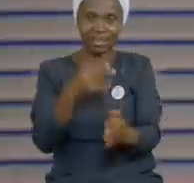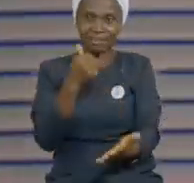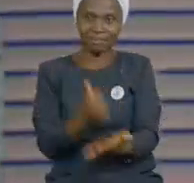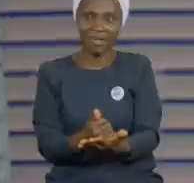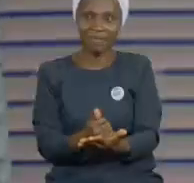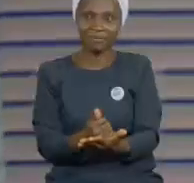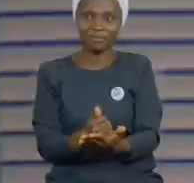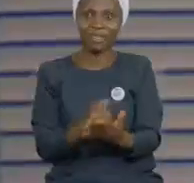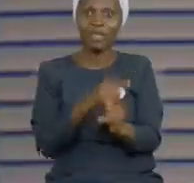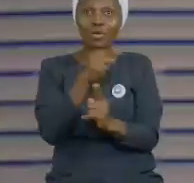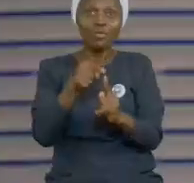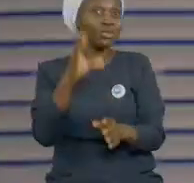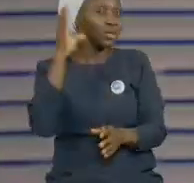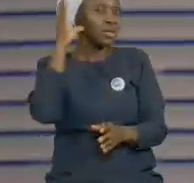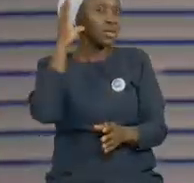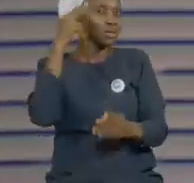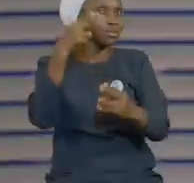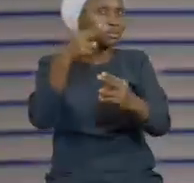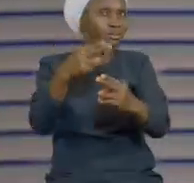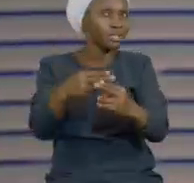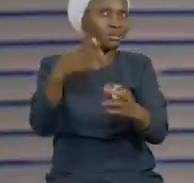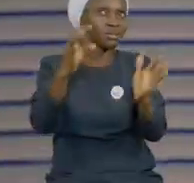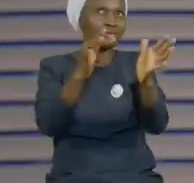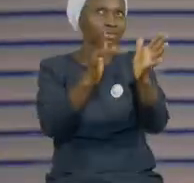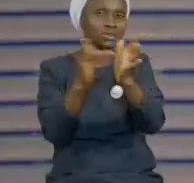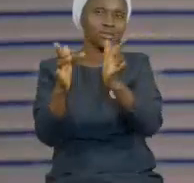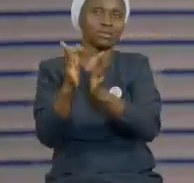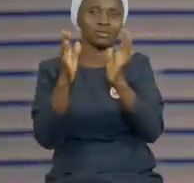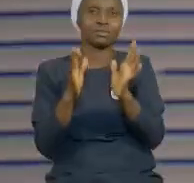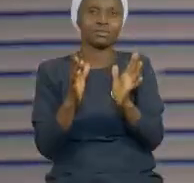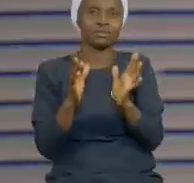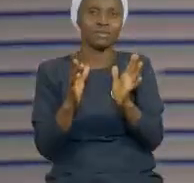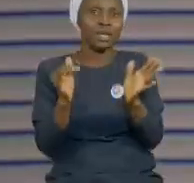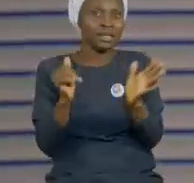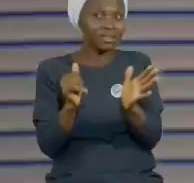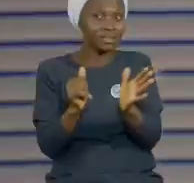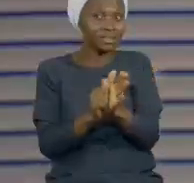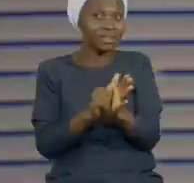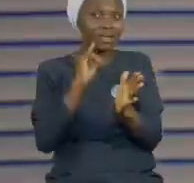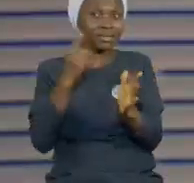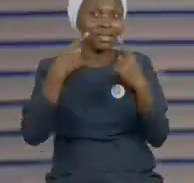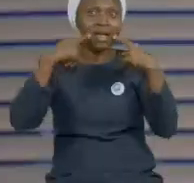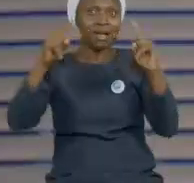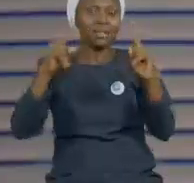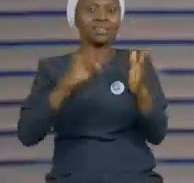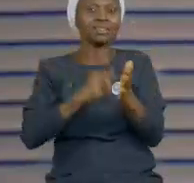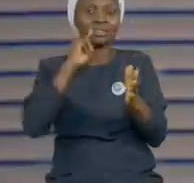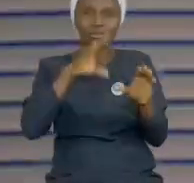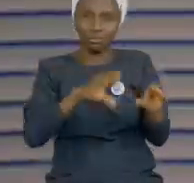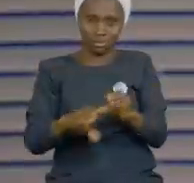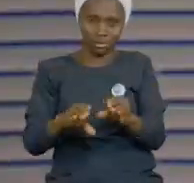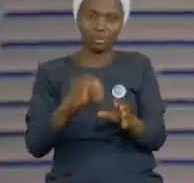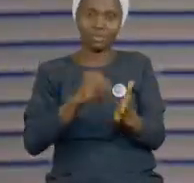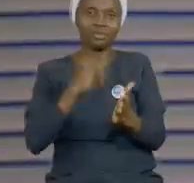When you hear the name of Jesus, that's the announcement, it is